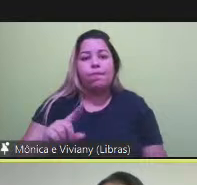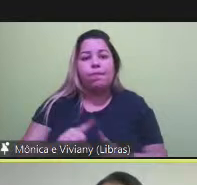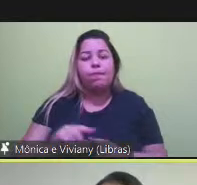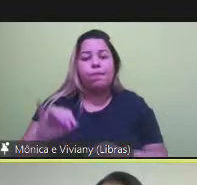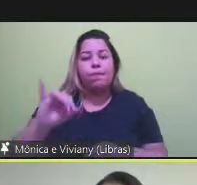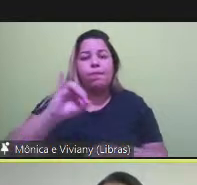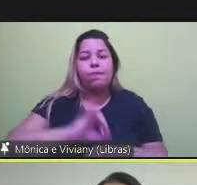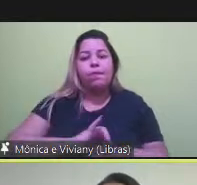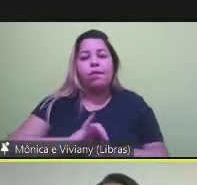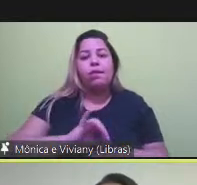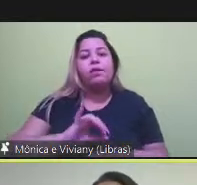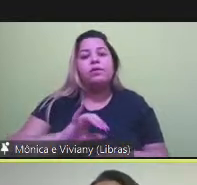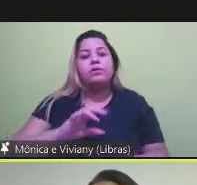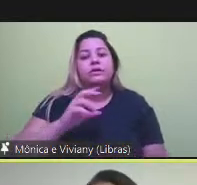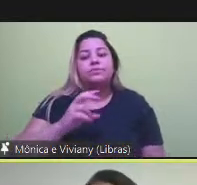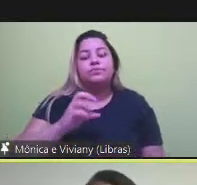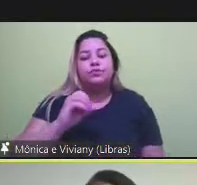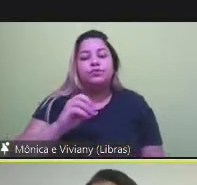centers,